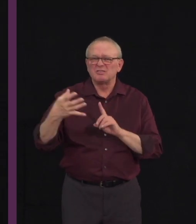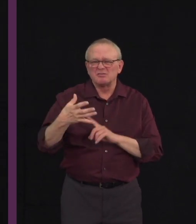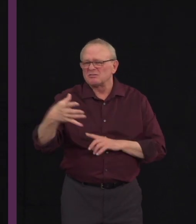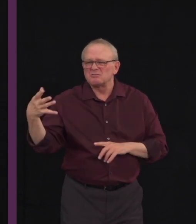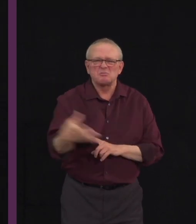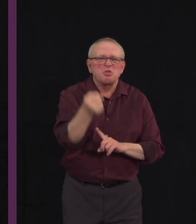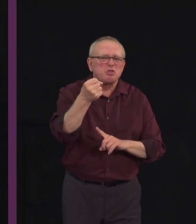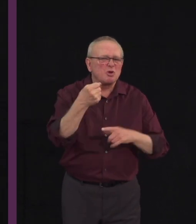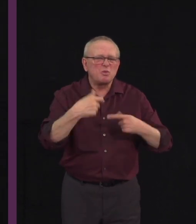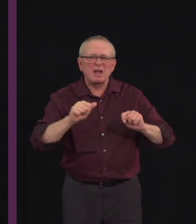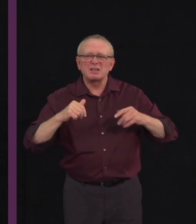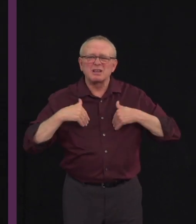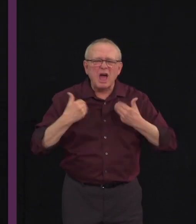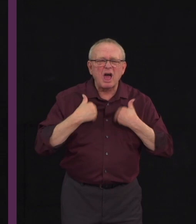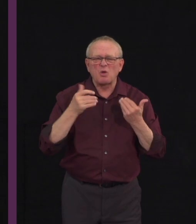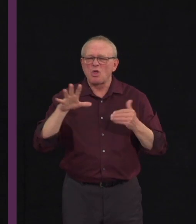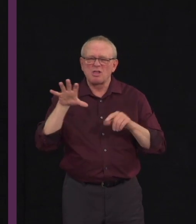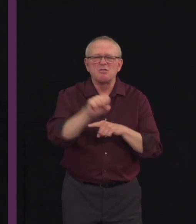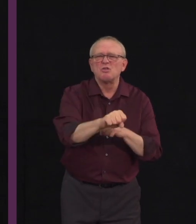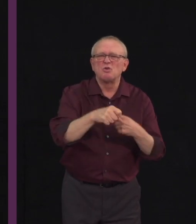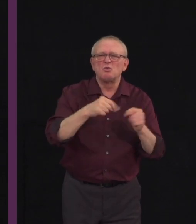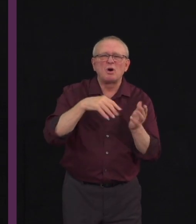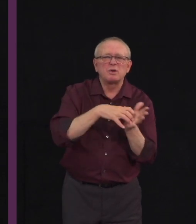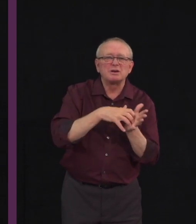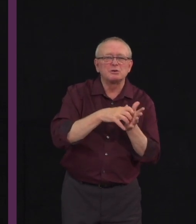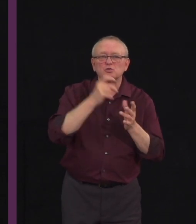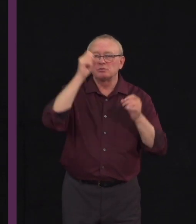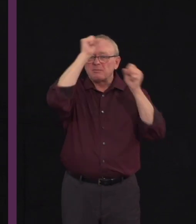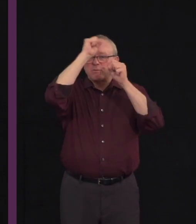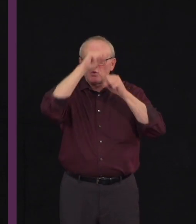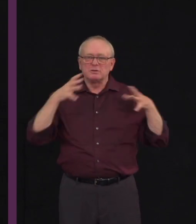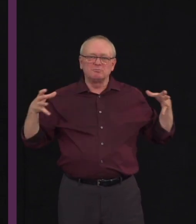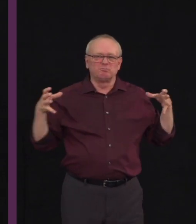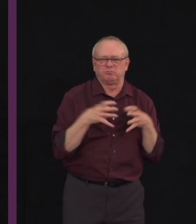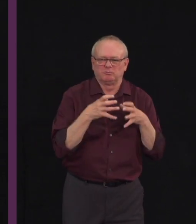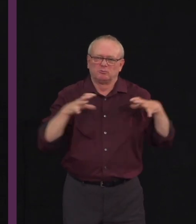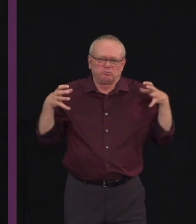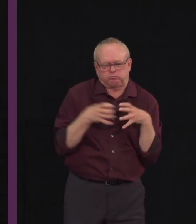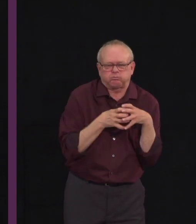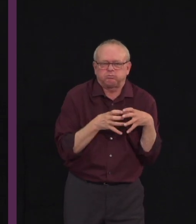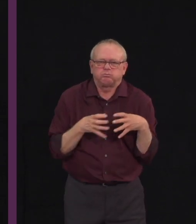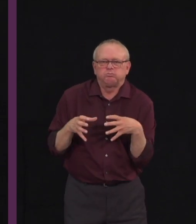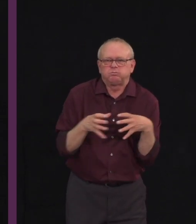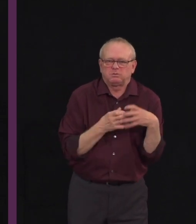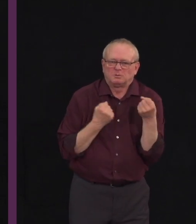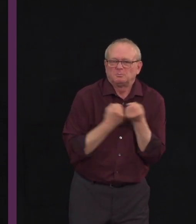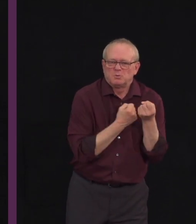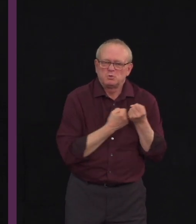to protect their own from the threat. Let the spirit and example of